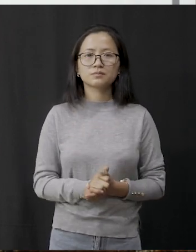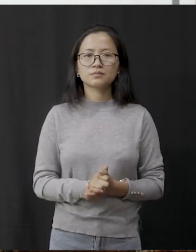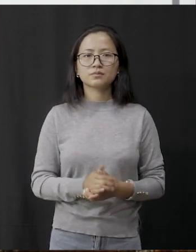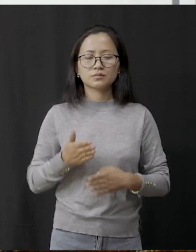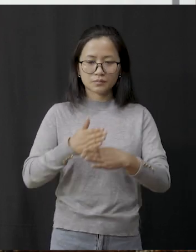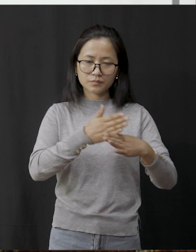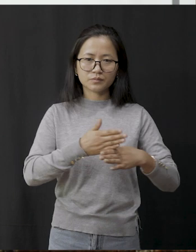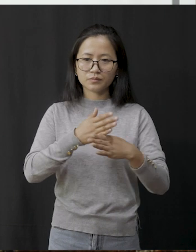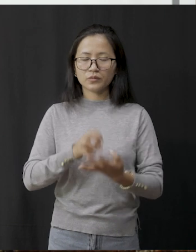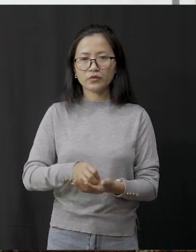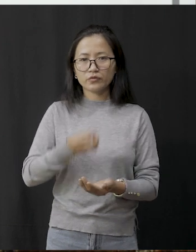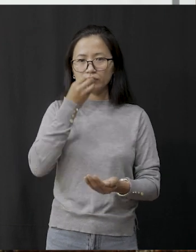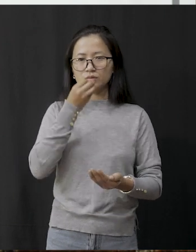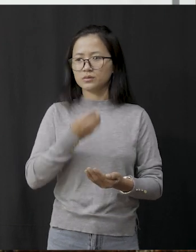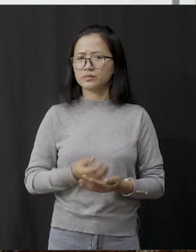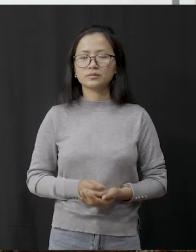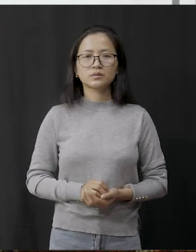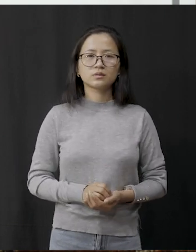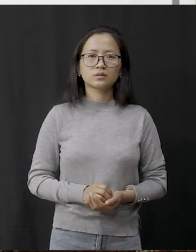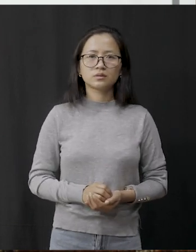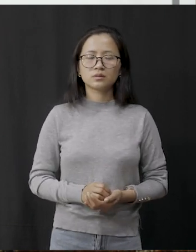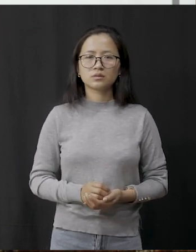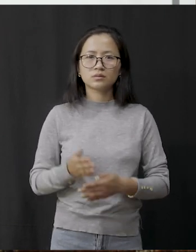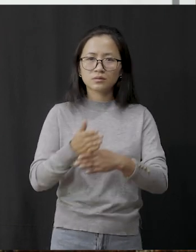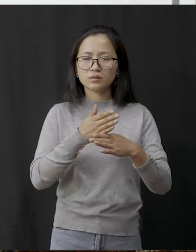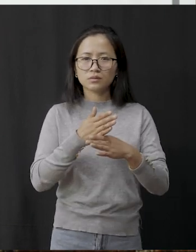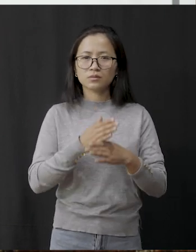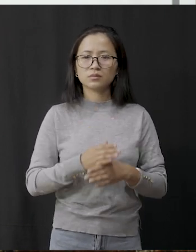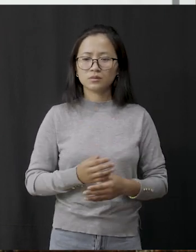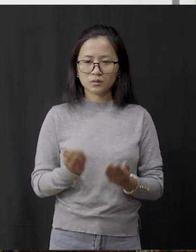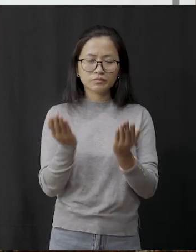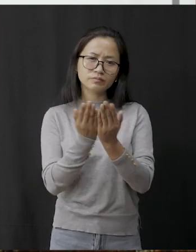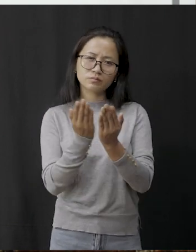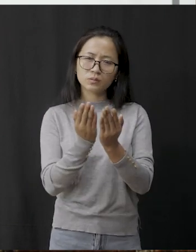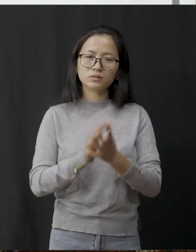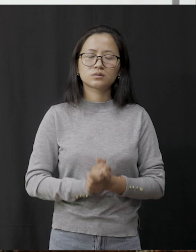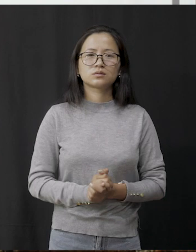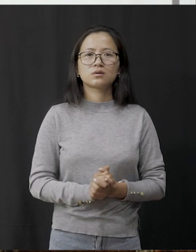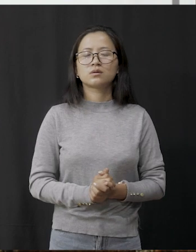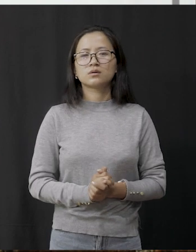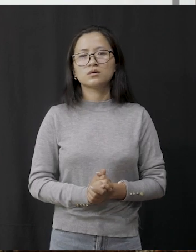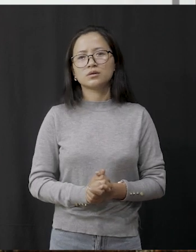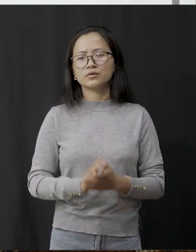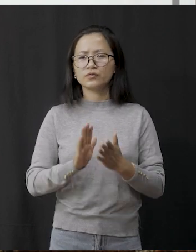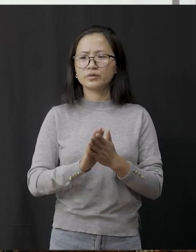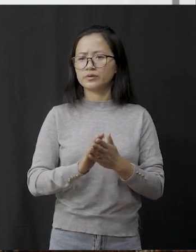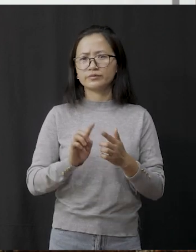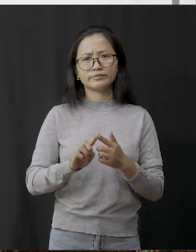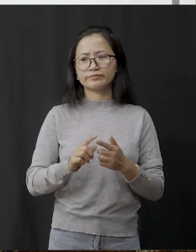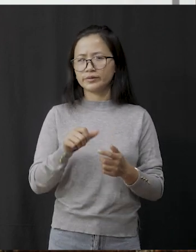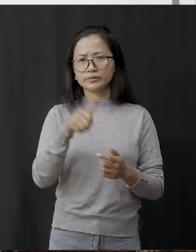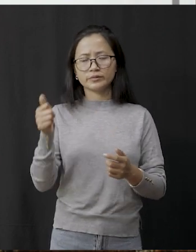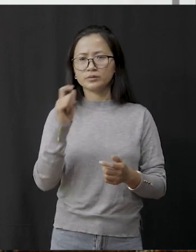you can share your food with them. You can give your all notebooks. If you have an extra pencil,